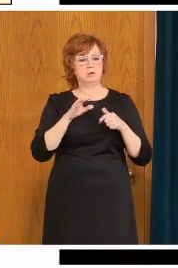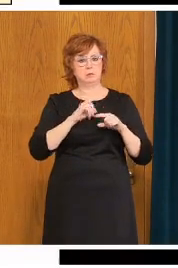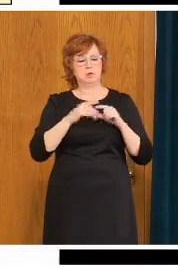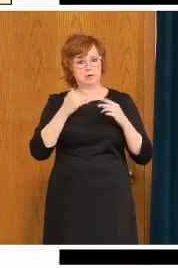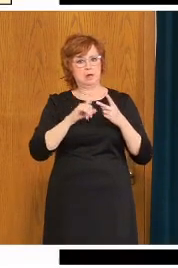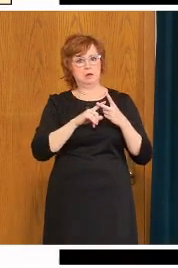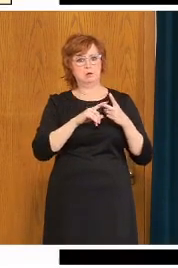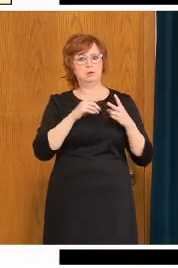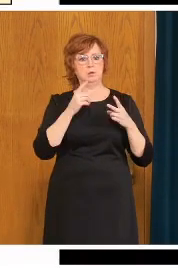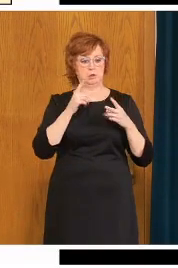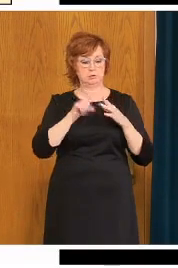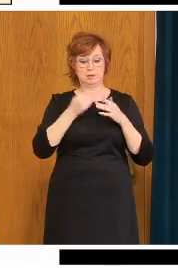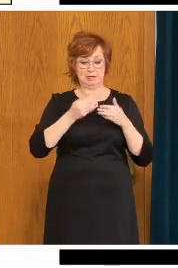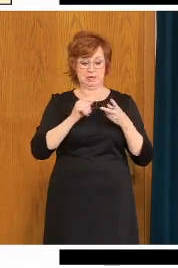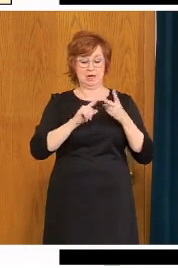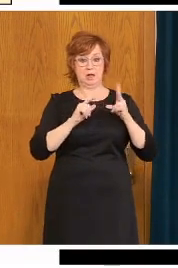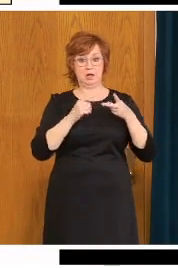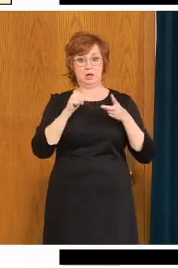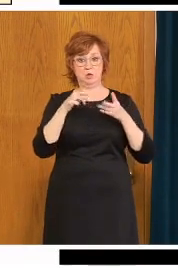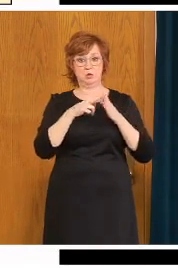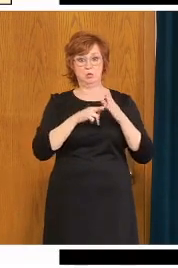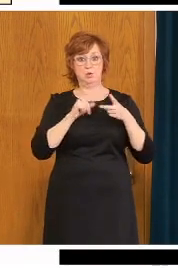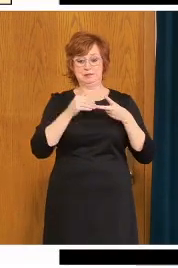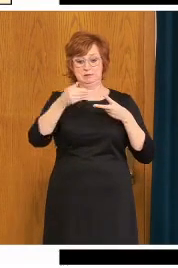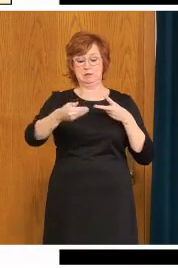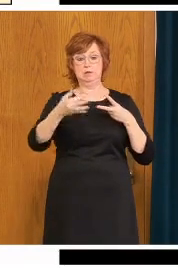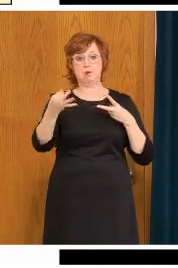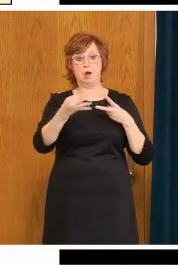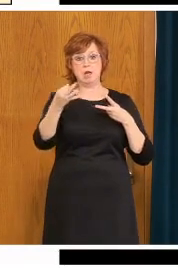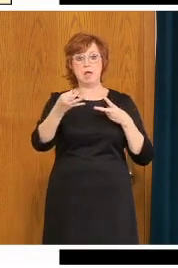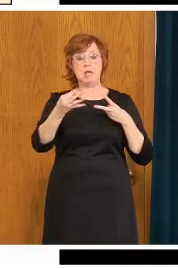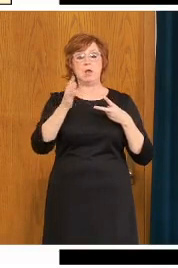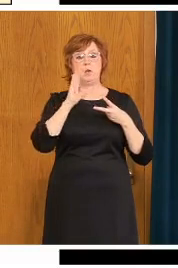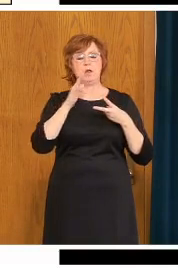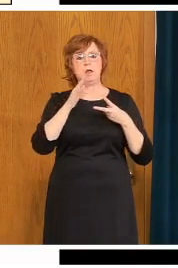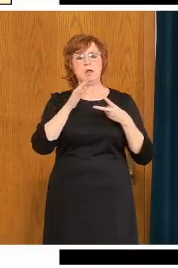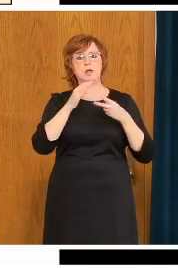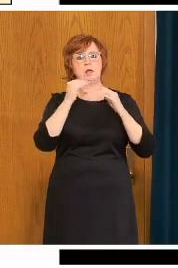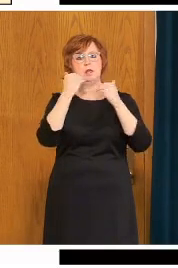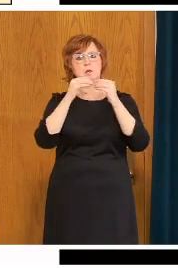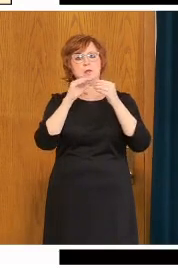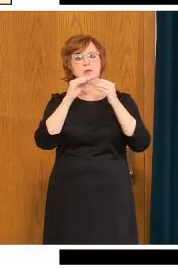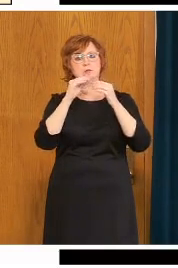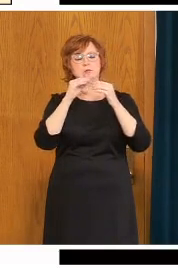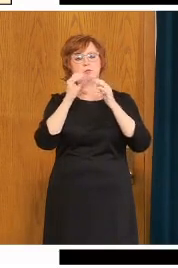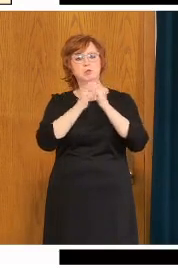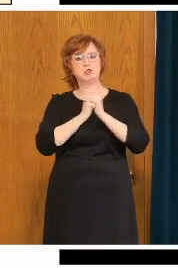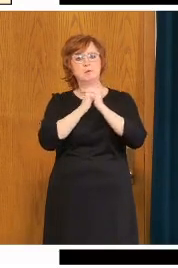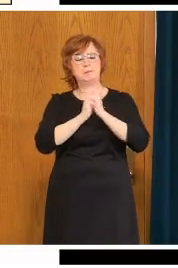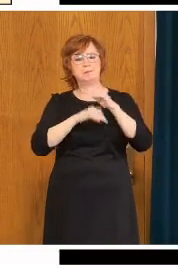Friday. So really back to our measures that we had in December. And then in